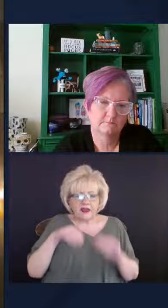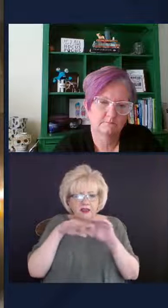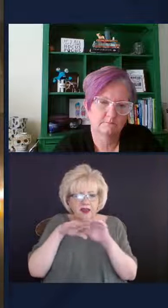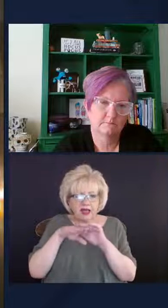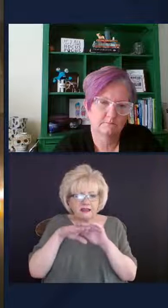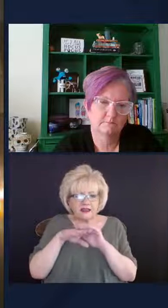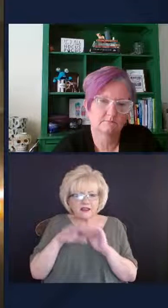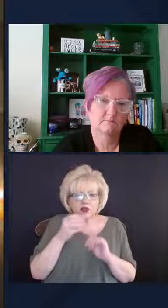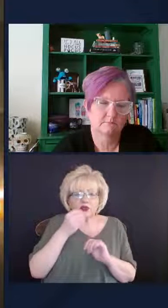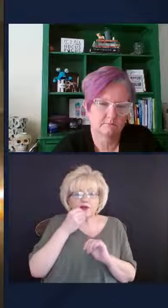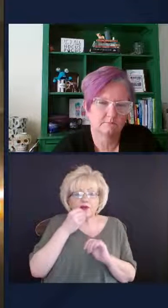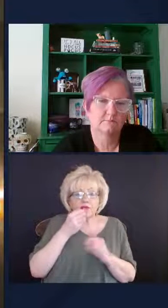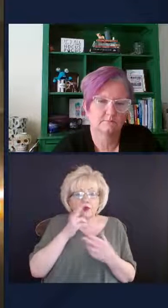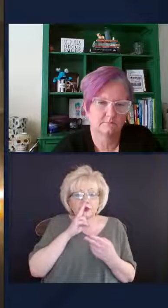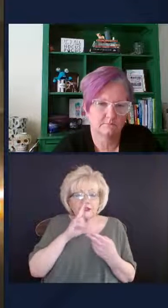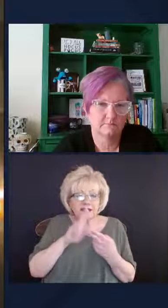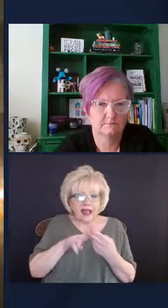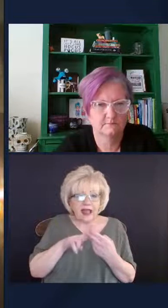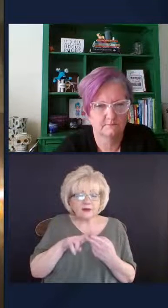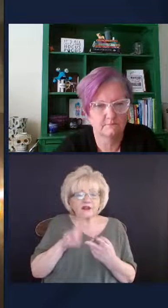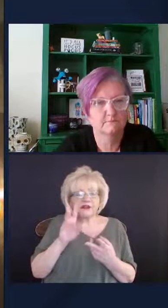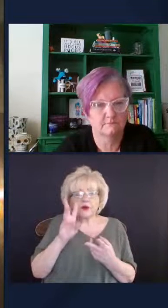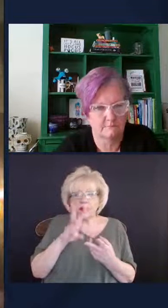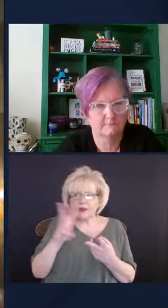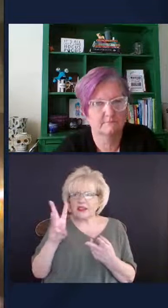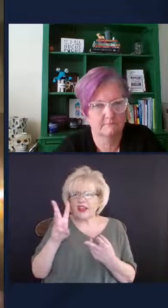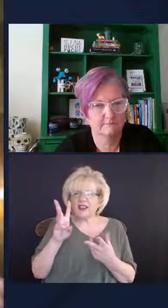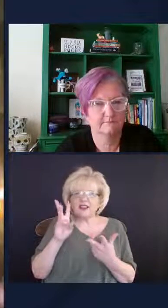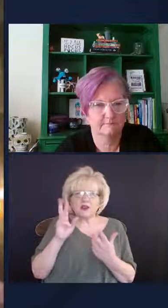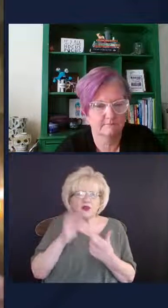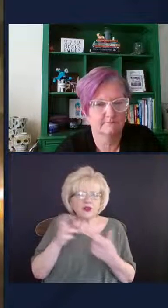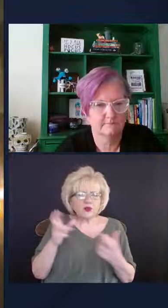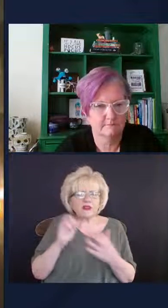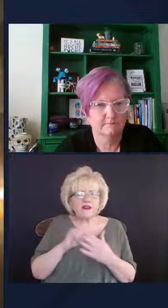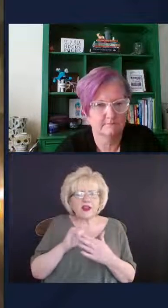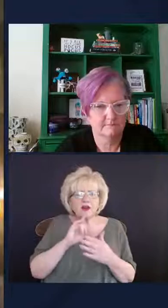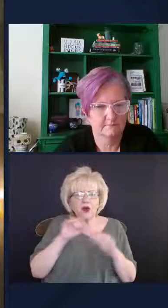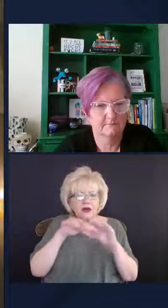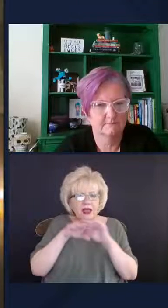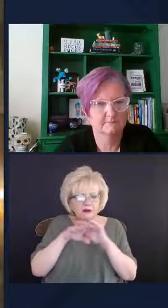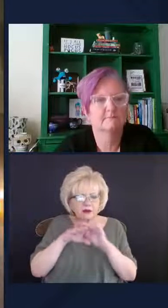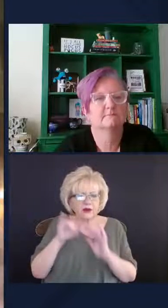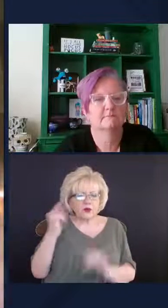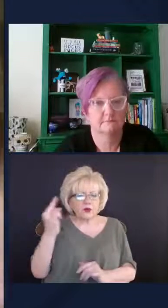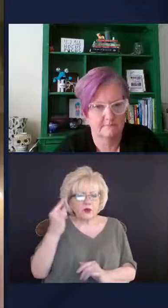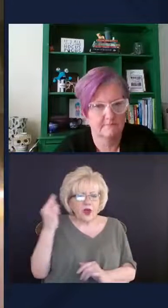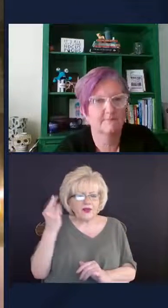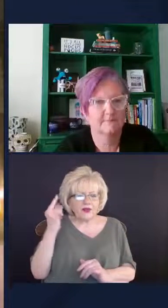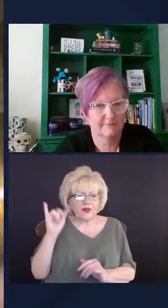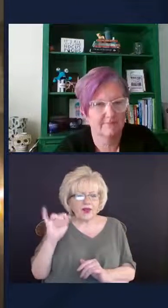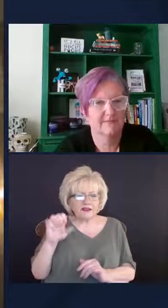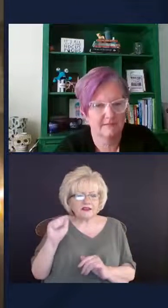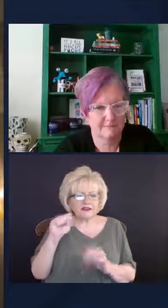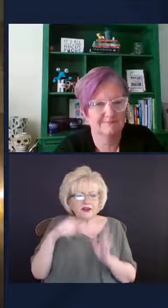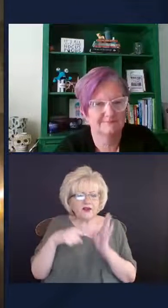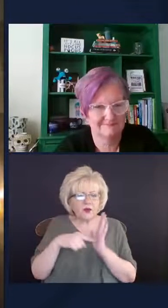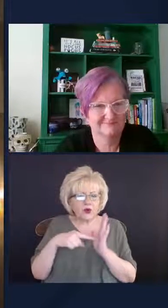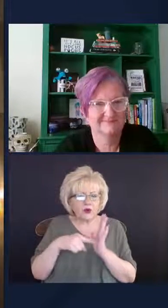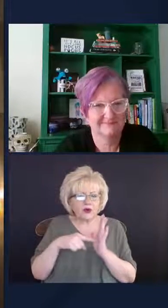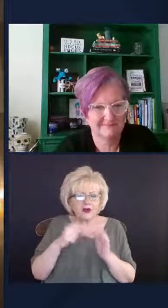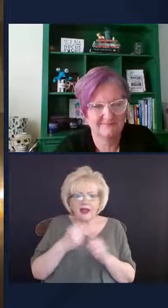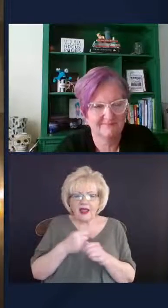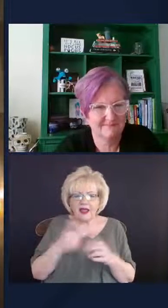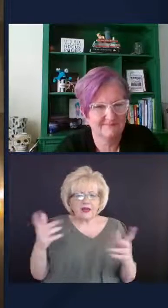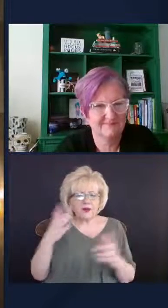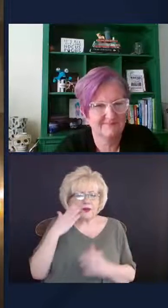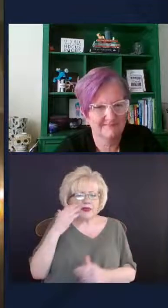food stamps and resources and websites that are accessible, and Wi-Fi that's affordable, like everything, because